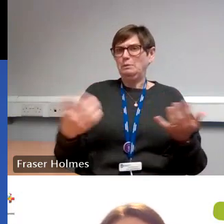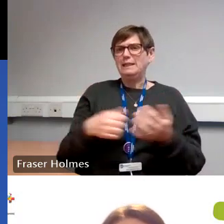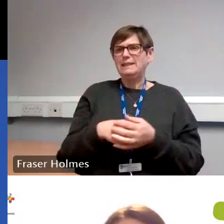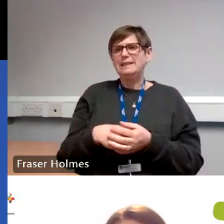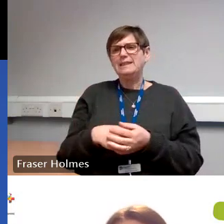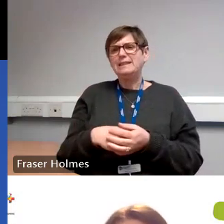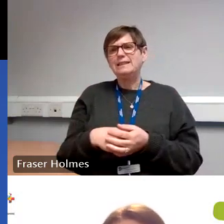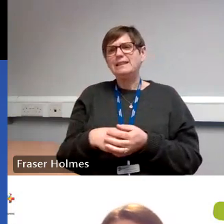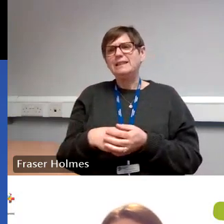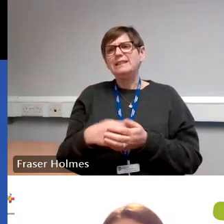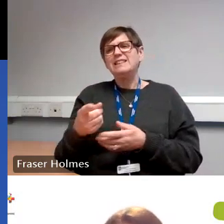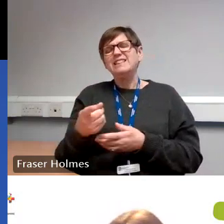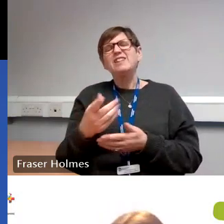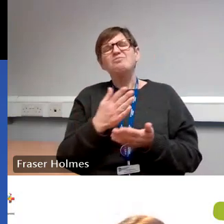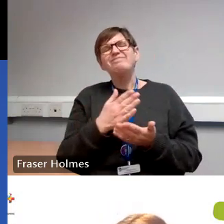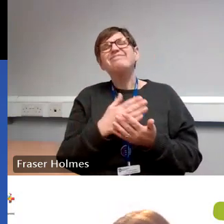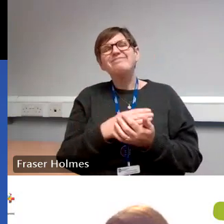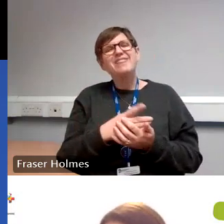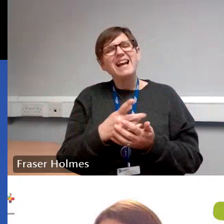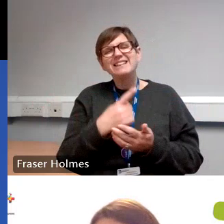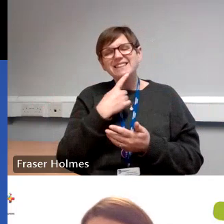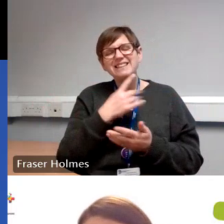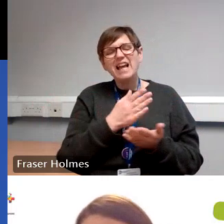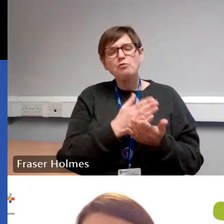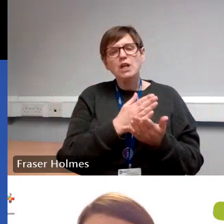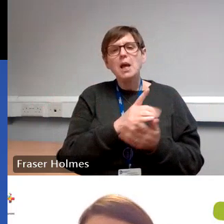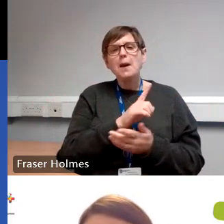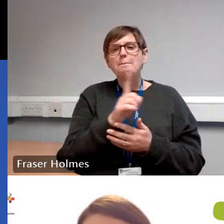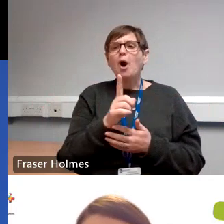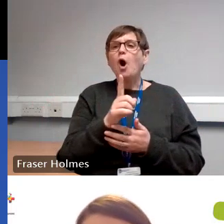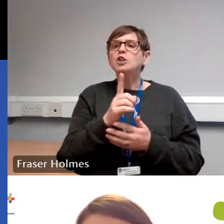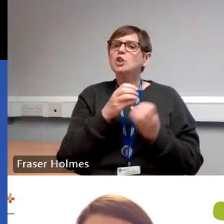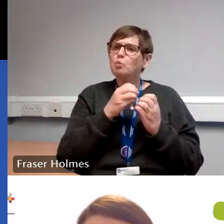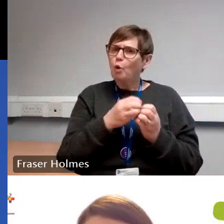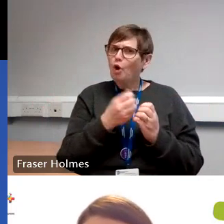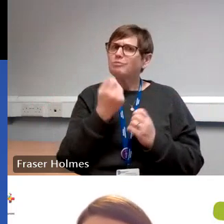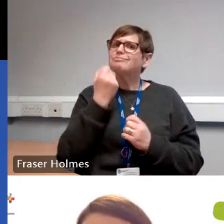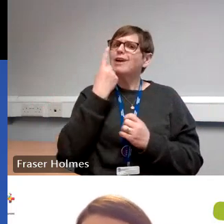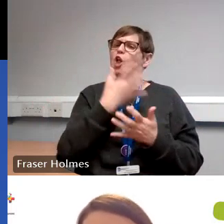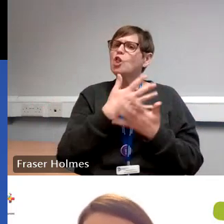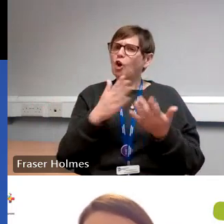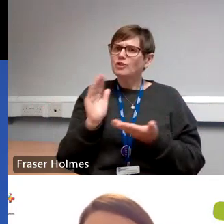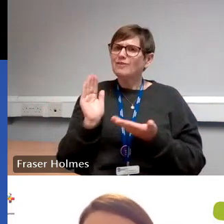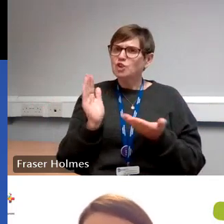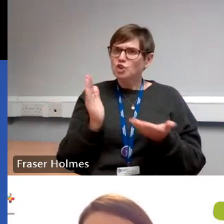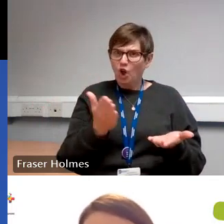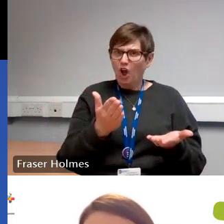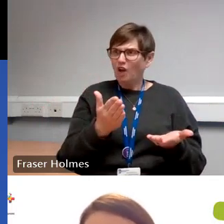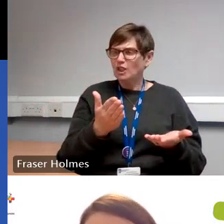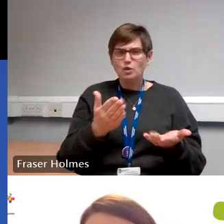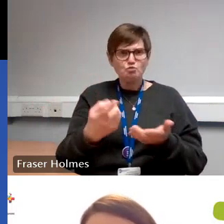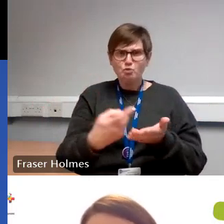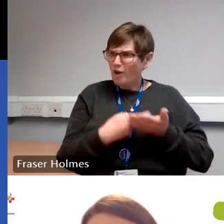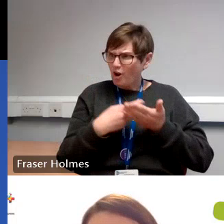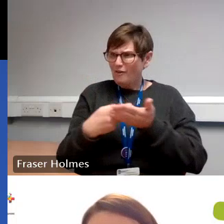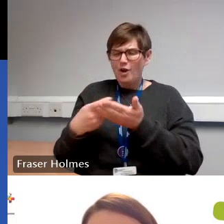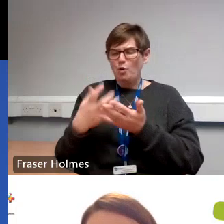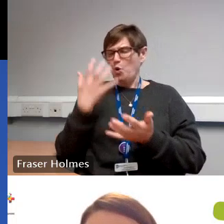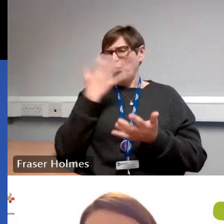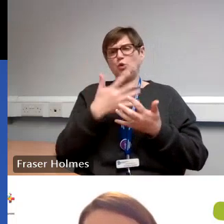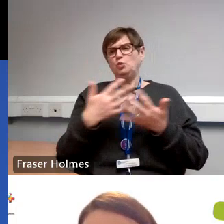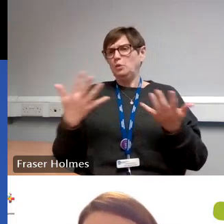that's something that I didn't quite say, but it's worth noting that a lot of the services are inundated with referrals and they're